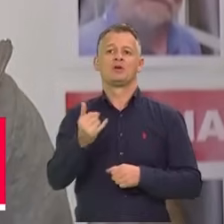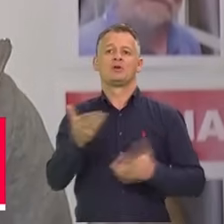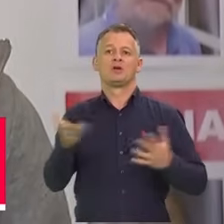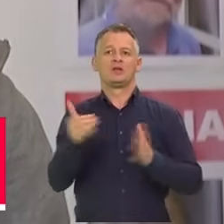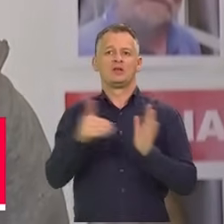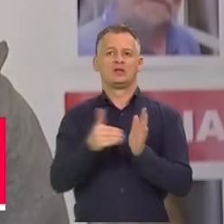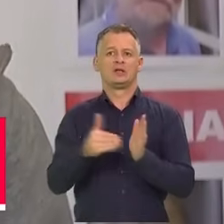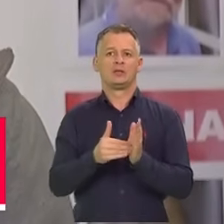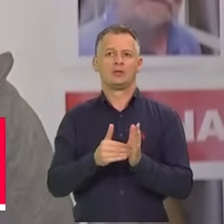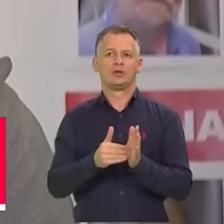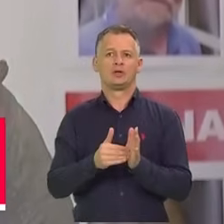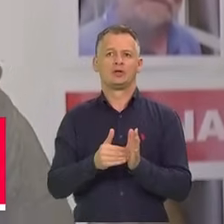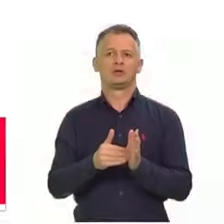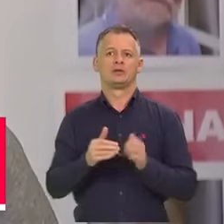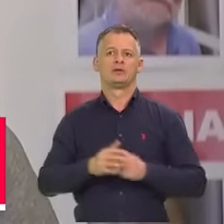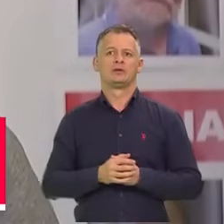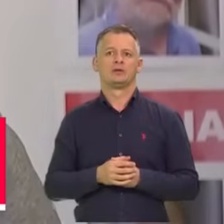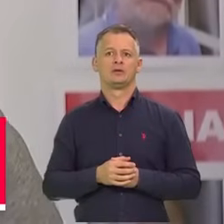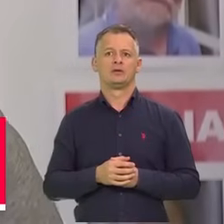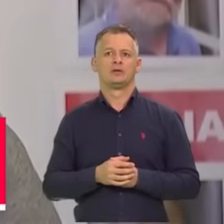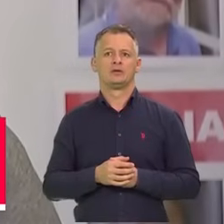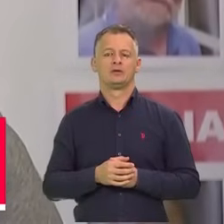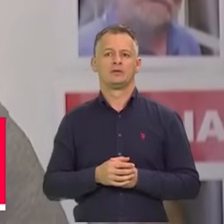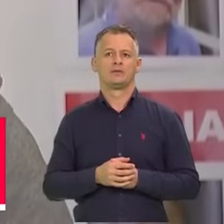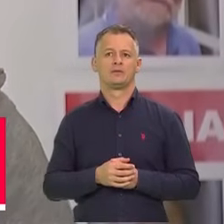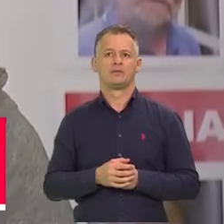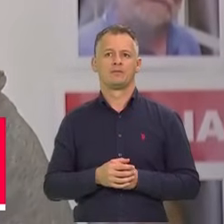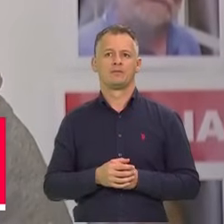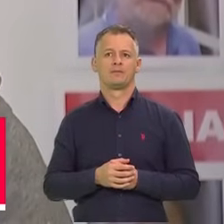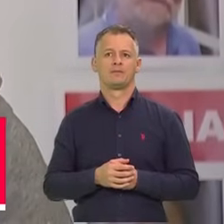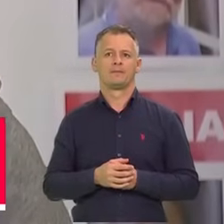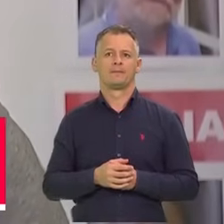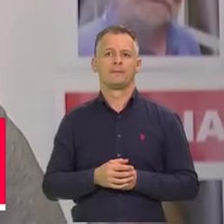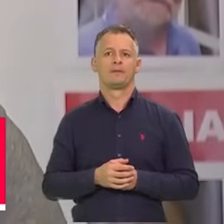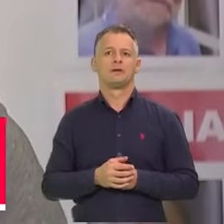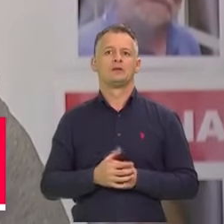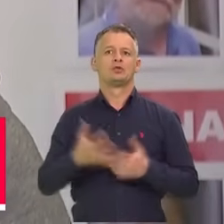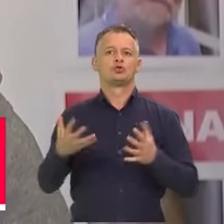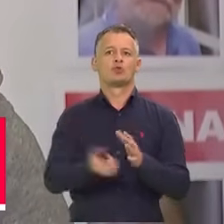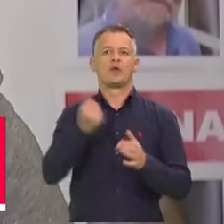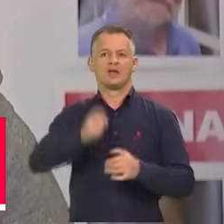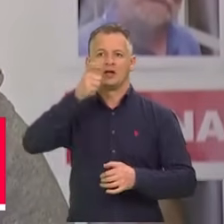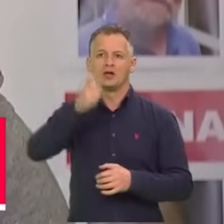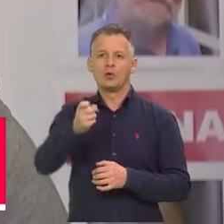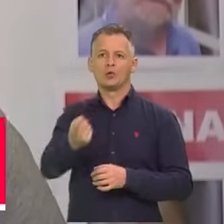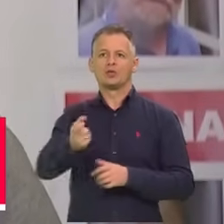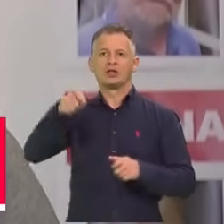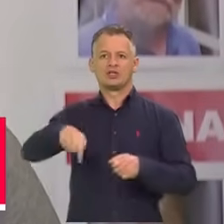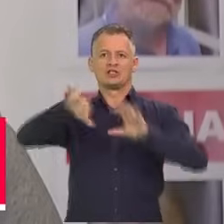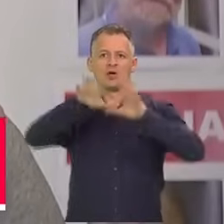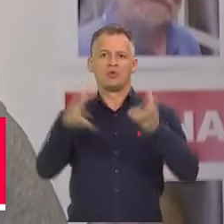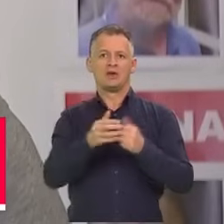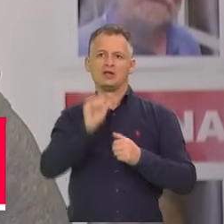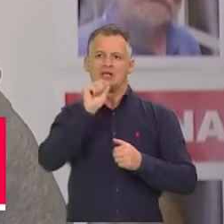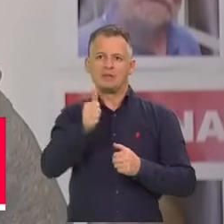I know the Israeli army. We're not on a revenge mission, but we're on a mission that needs to take evil out of